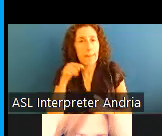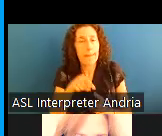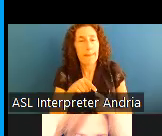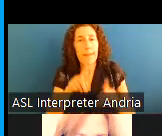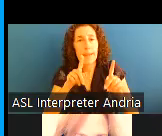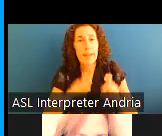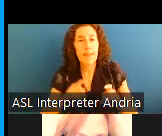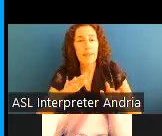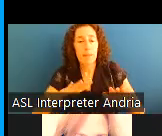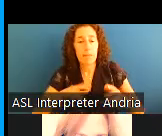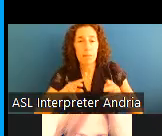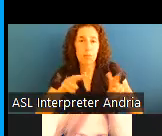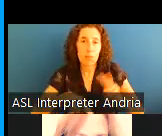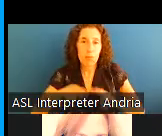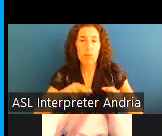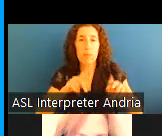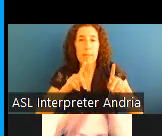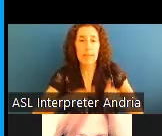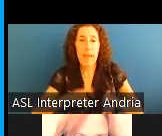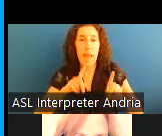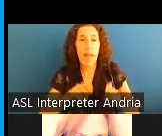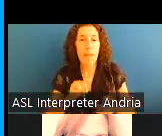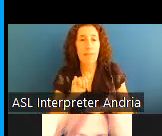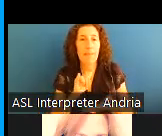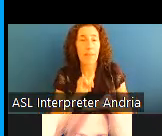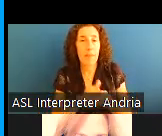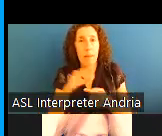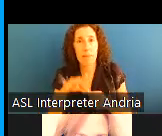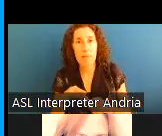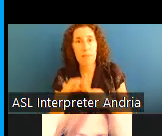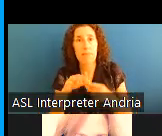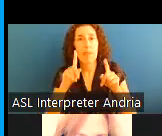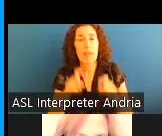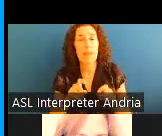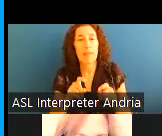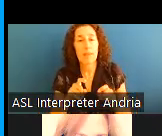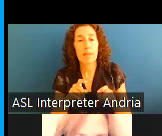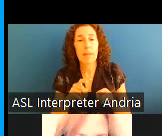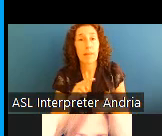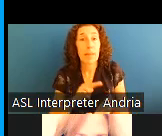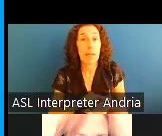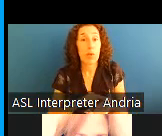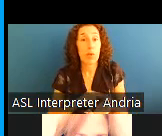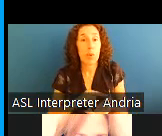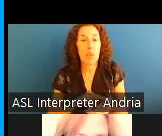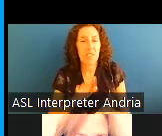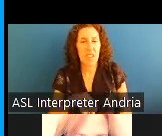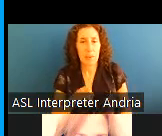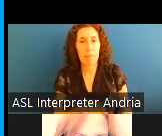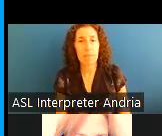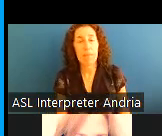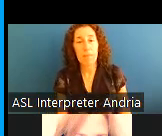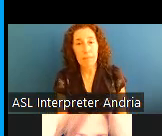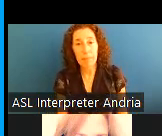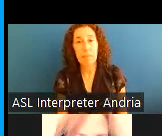familiar with it as well. And we will try to answer them. And if I miss your question, I will respond shortly and share my